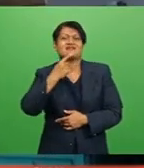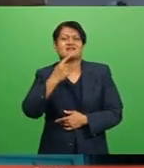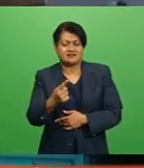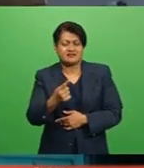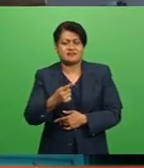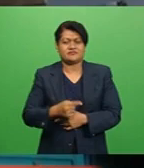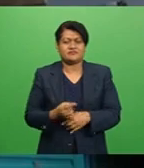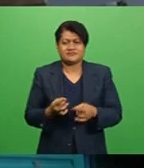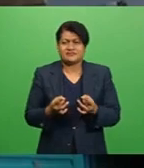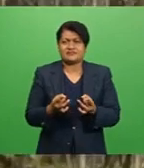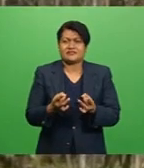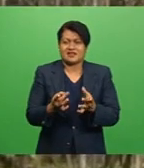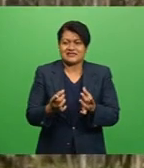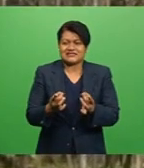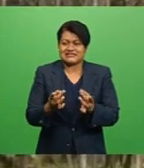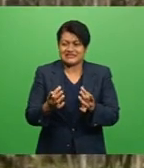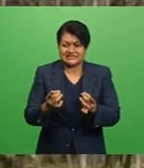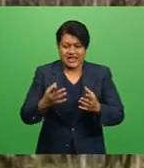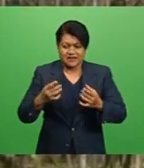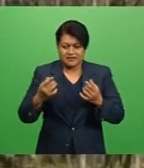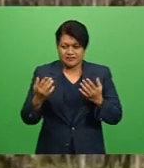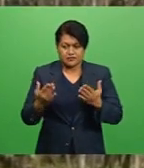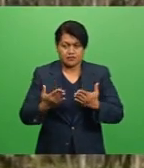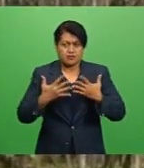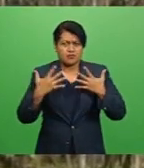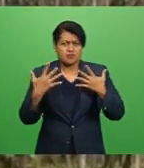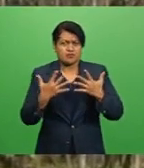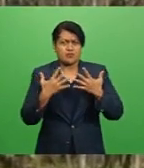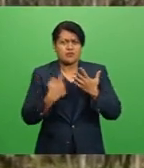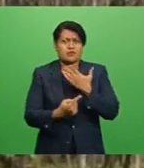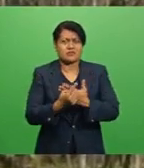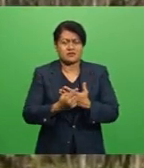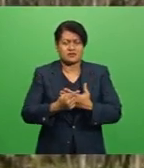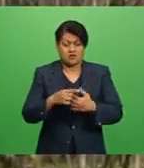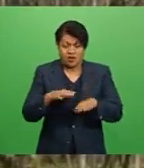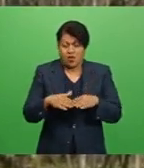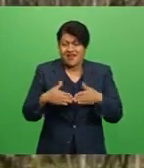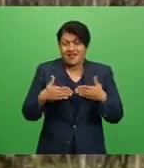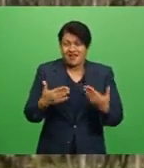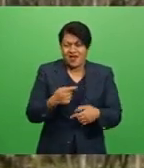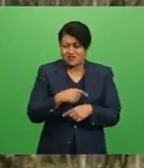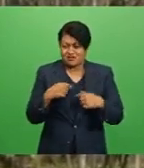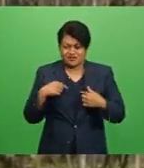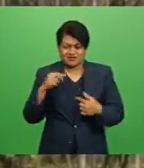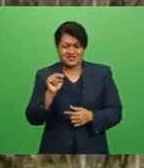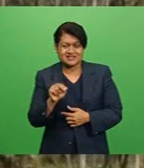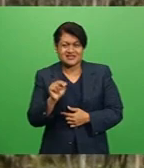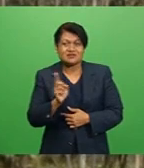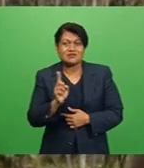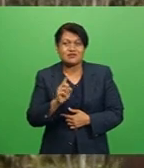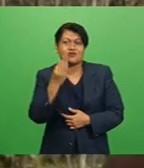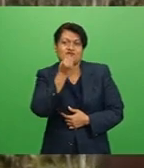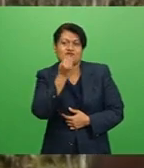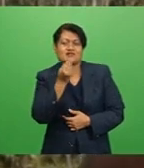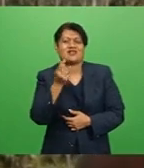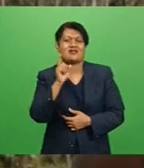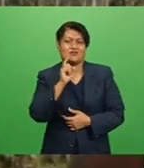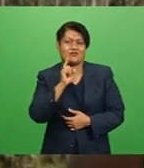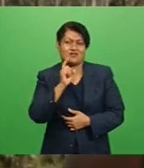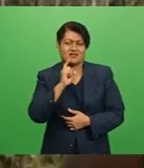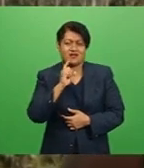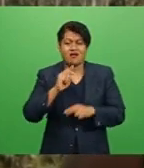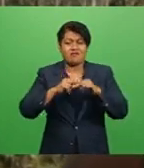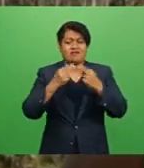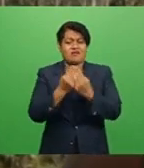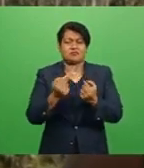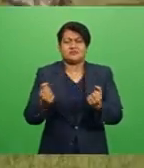which later became stronger. All we need now is food and water. There are families who have suffered a lot, as 2 families have